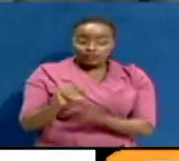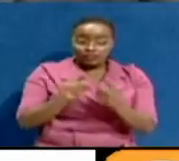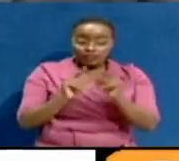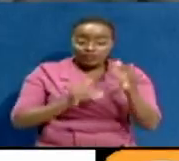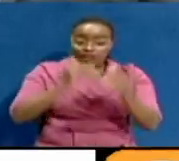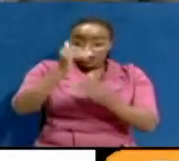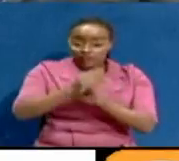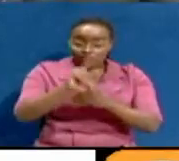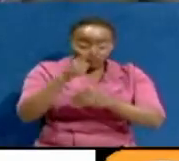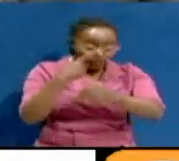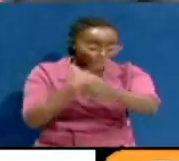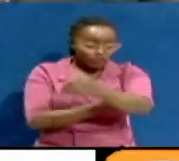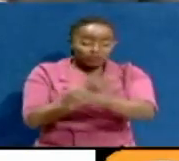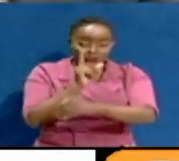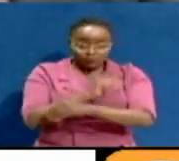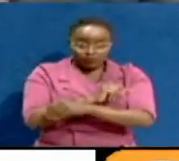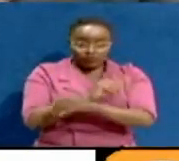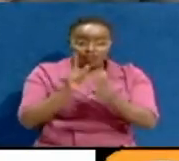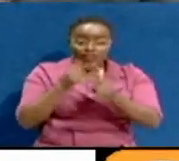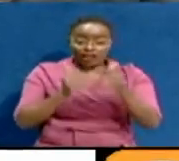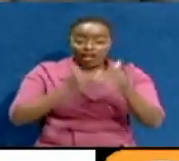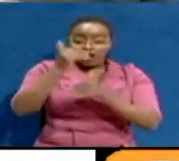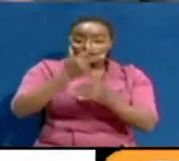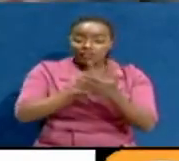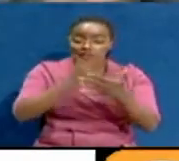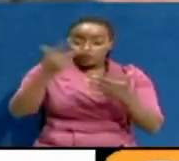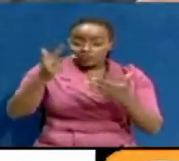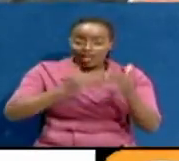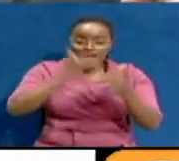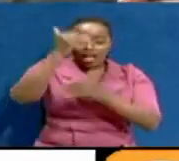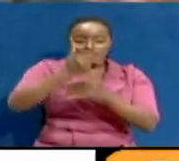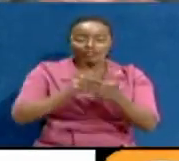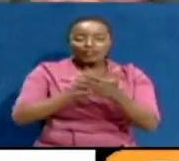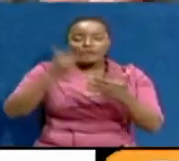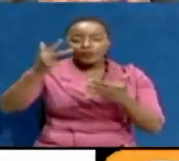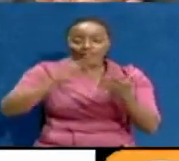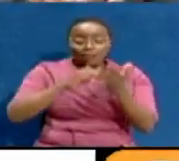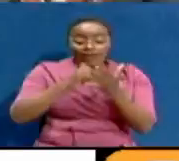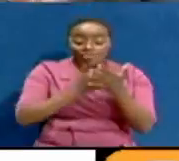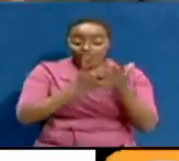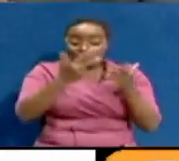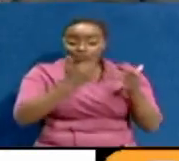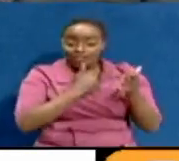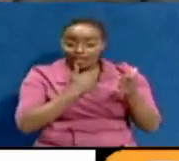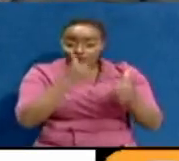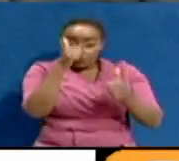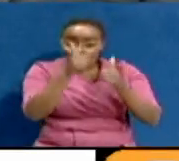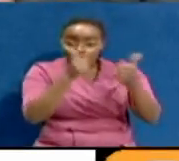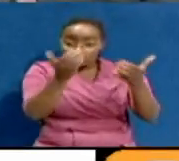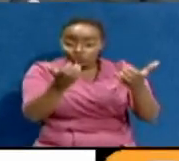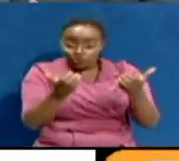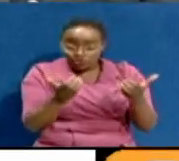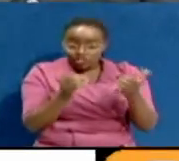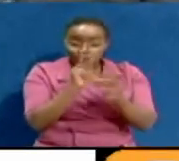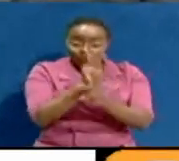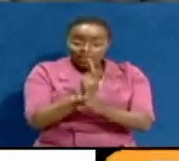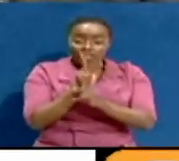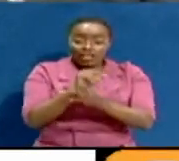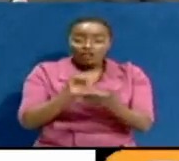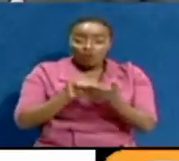Even after the first dose? Even after the first dose. And after 3 weeks, because that's the time it takes? Yes. So you have 3 weeks in which you need to take